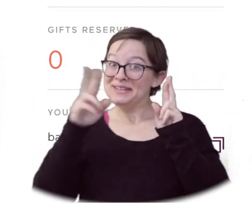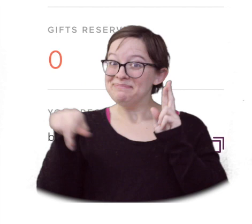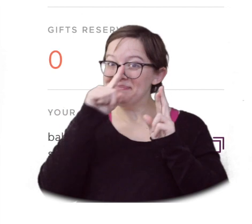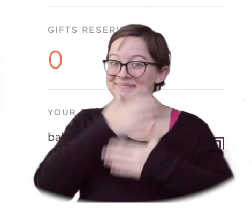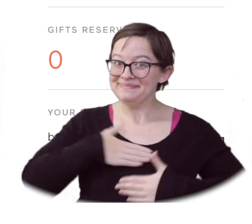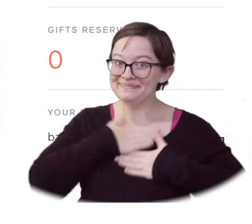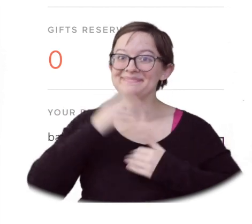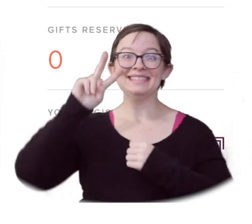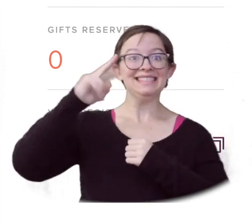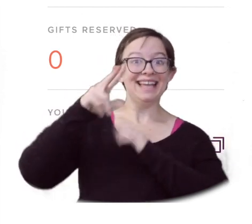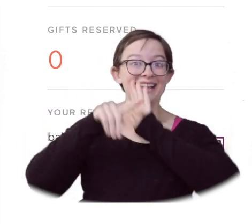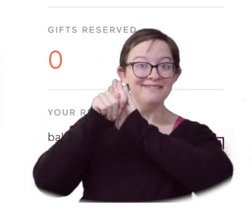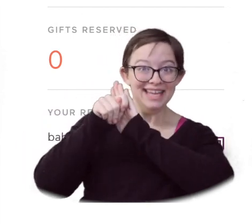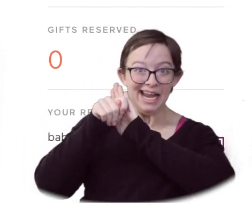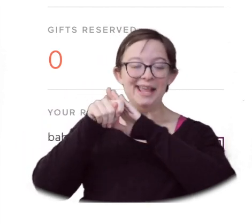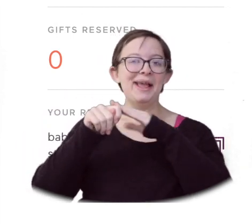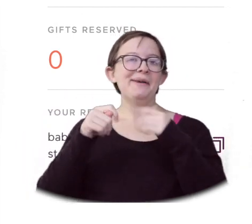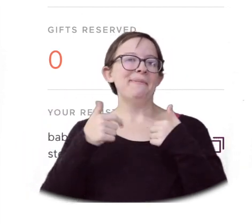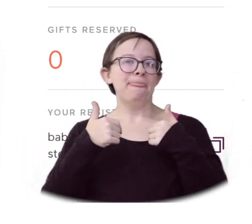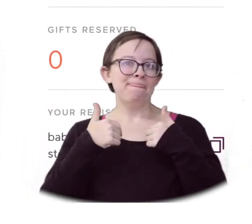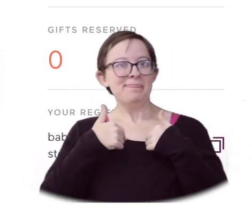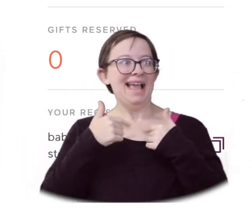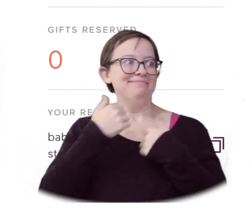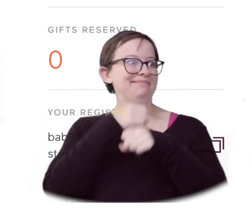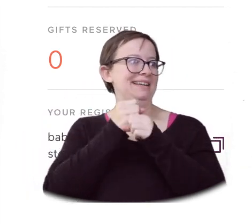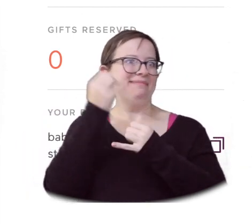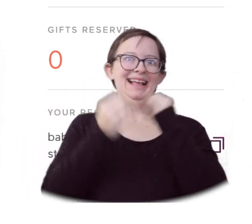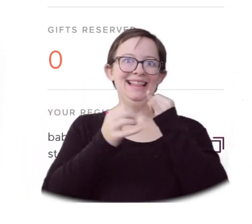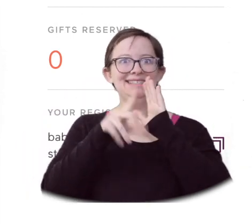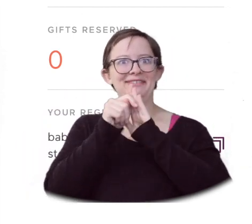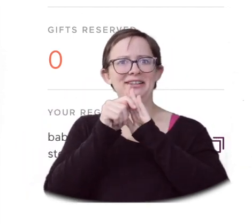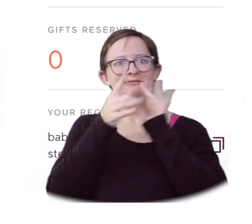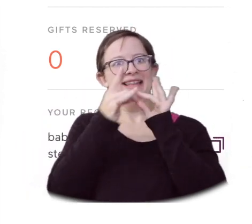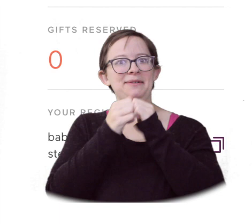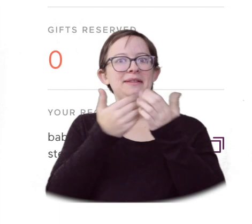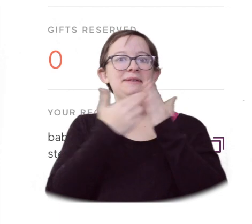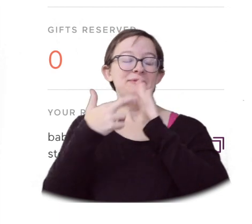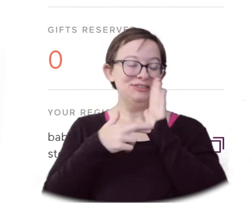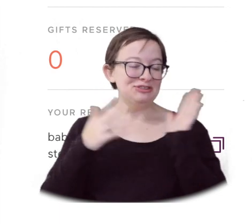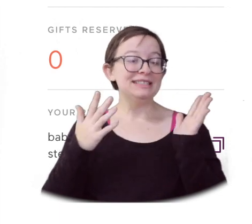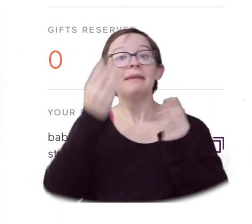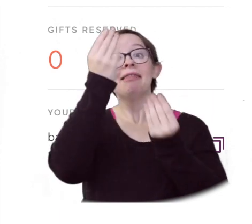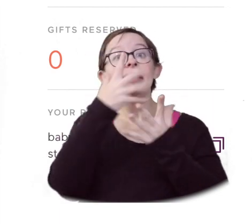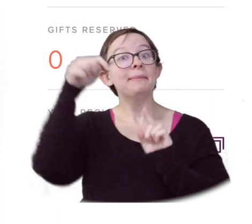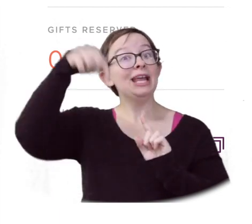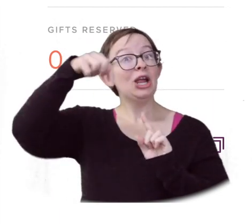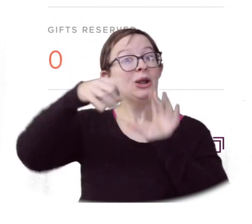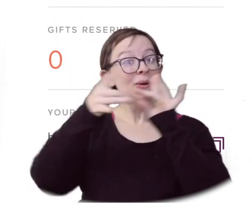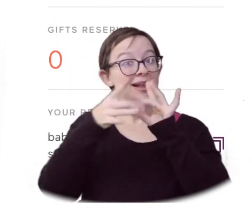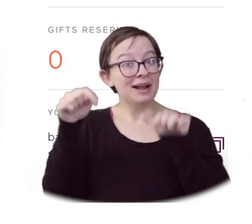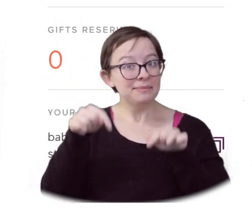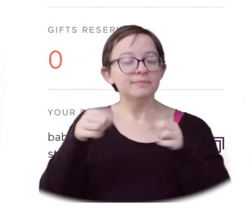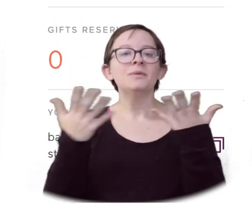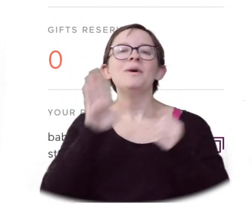So hopefully you guys have enjoyed this second video. And I'm thinking my last video with the baby registries. Let me know